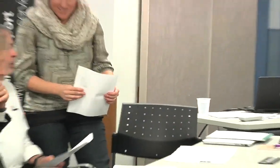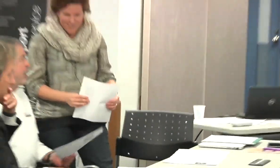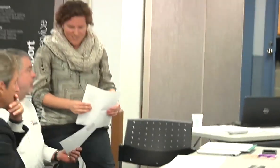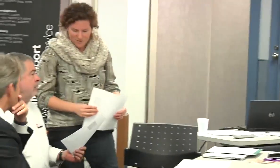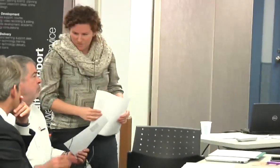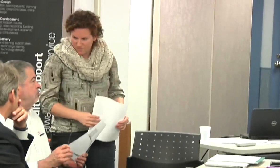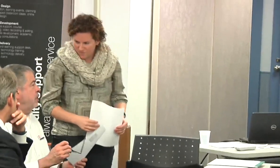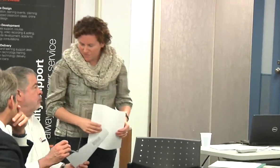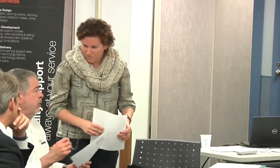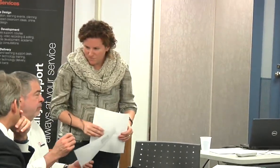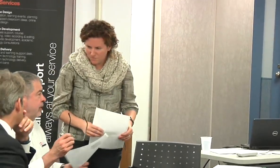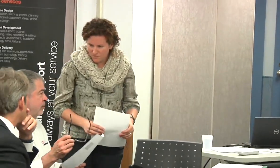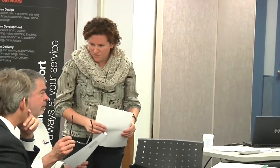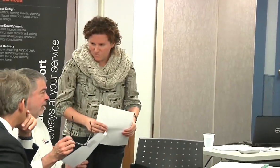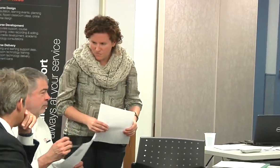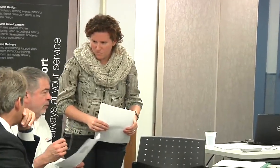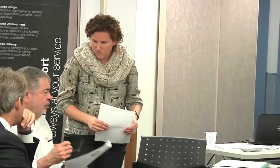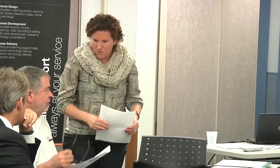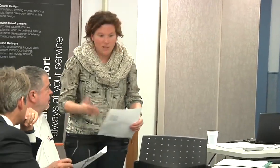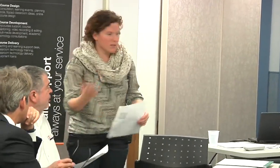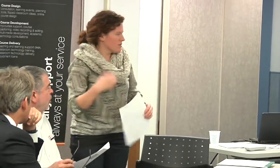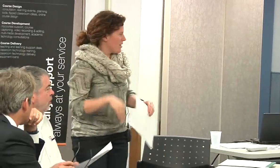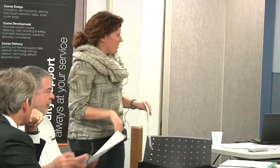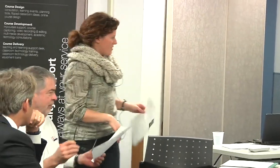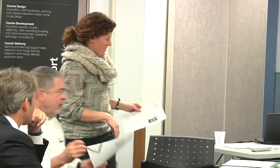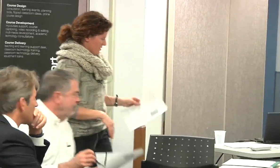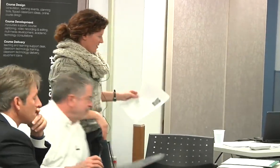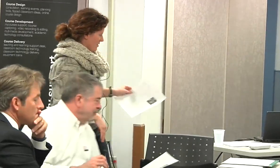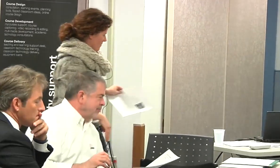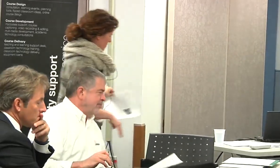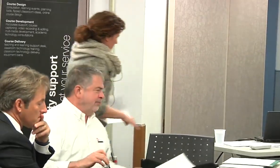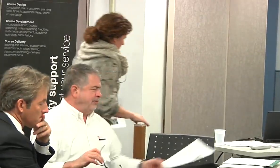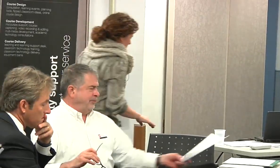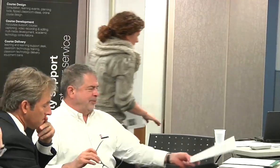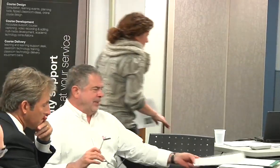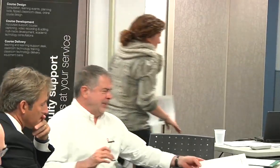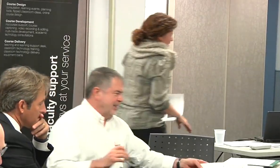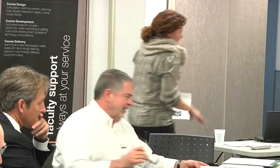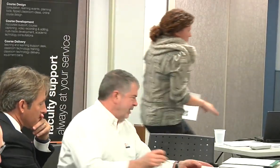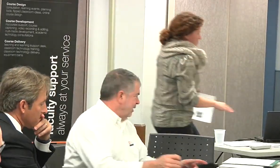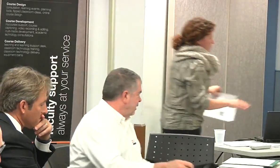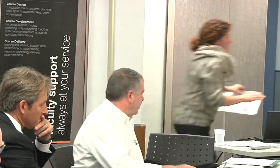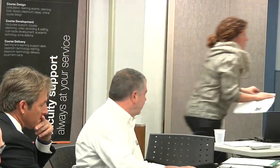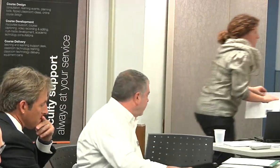Yeah. So maybe briefly explaining what you just Yes, told. yes. Okay.